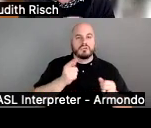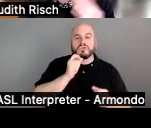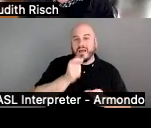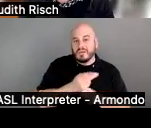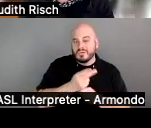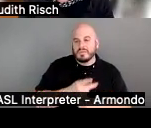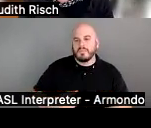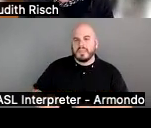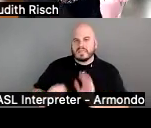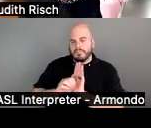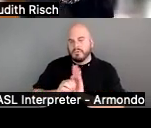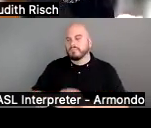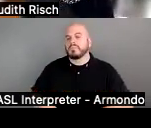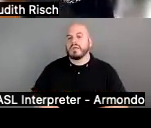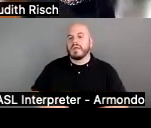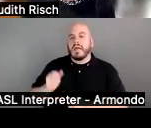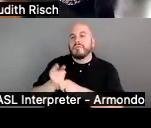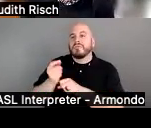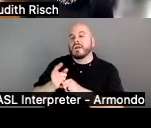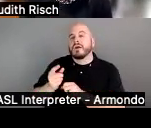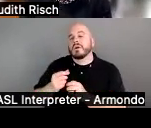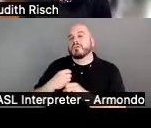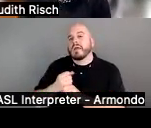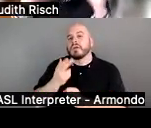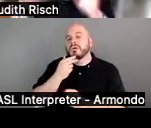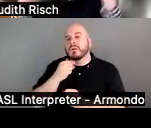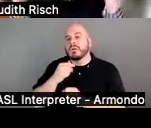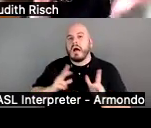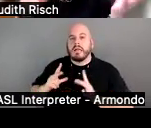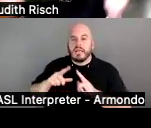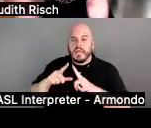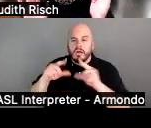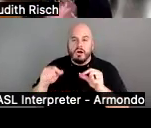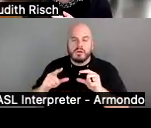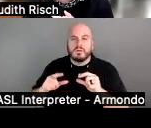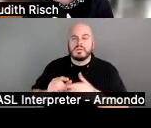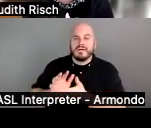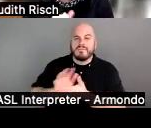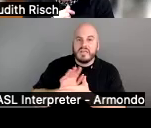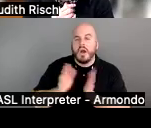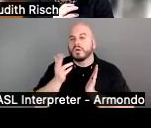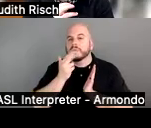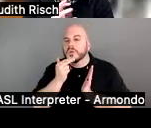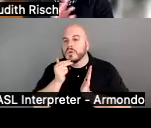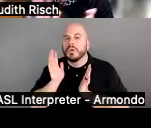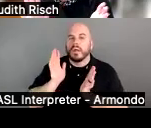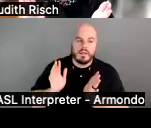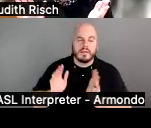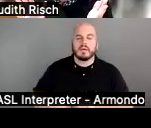example. Every year we create a cute little holiday card for the university, and we do it on, it's a video, and it's so cute.